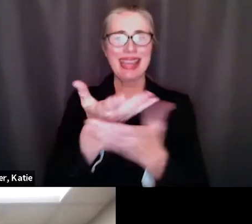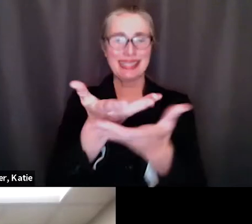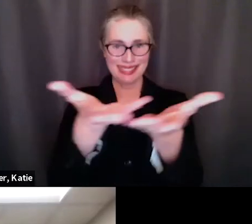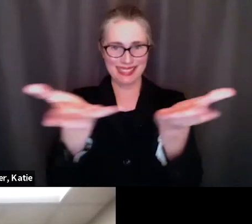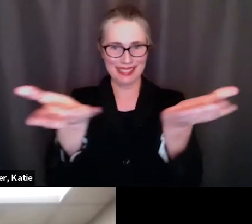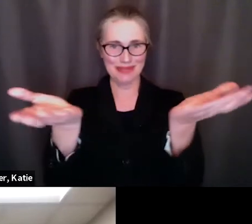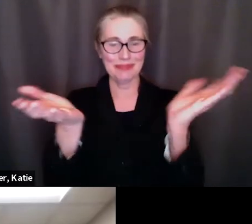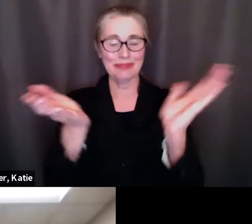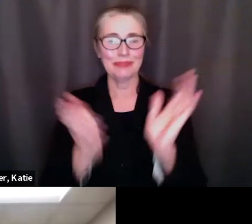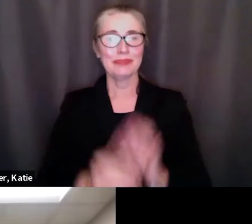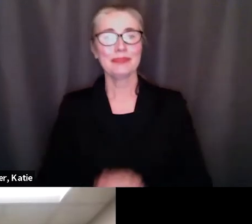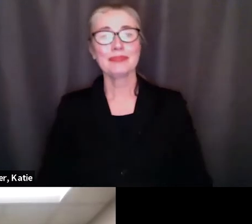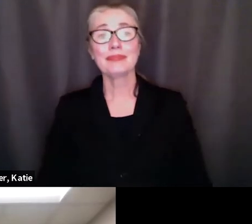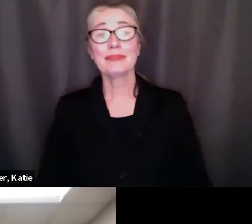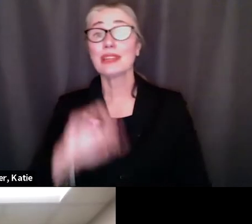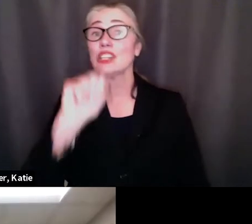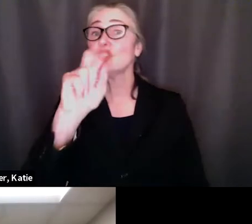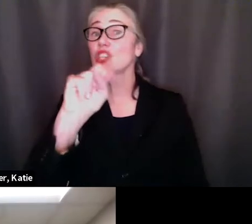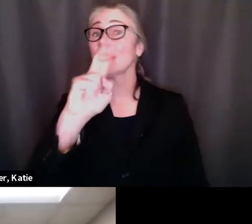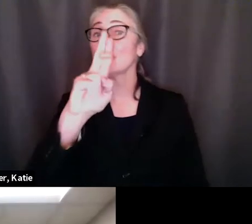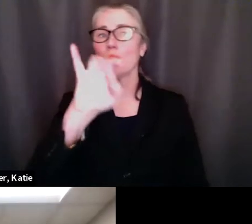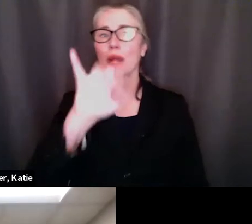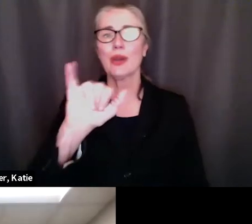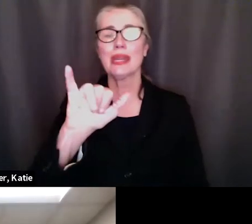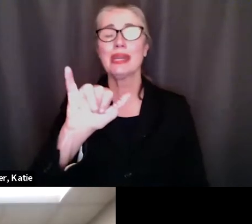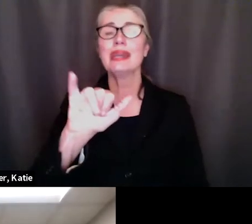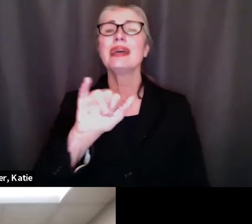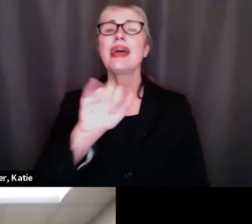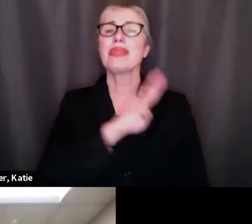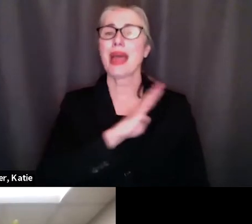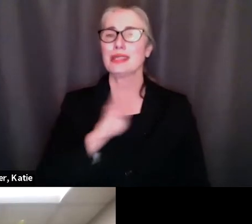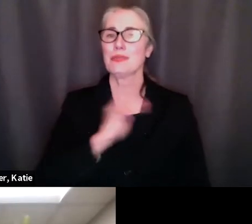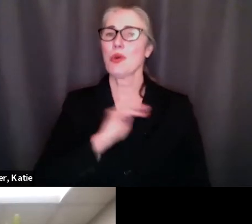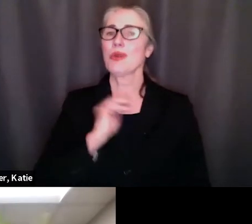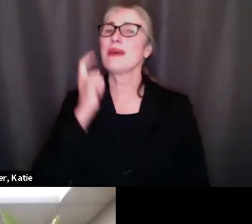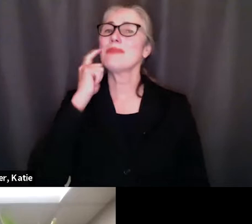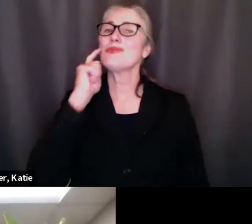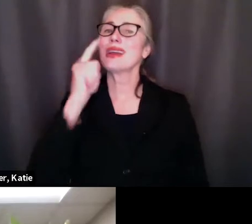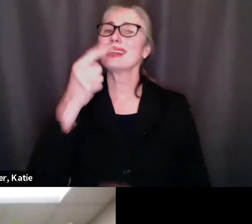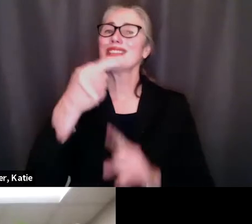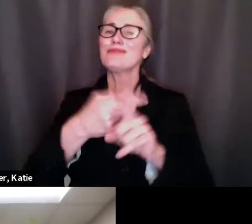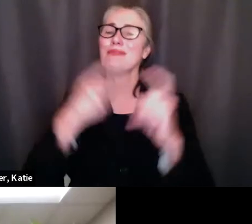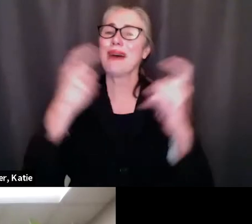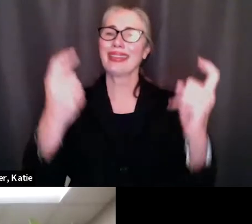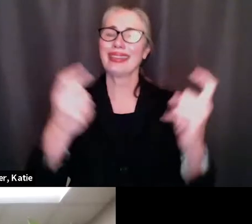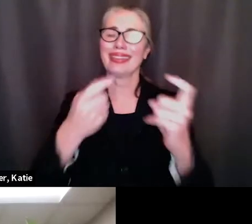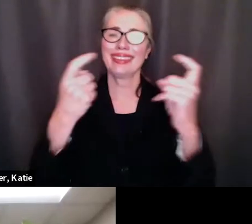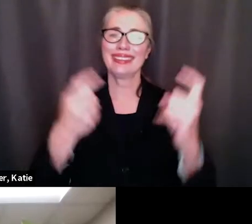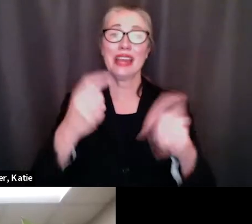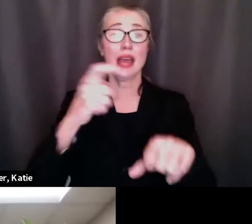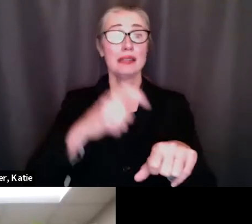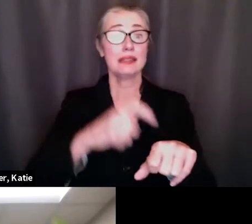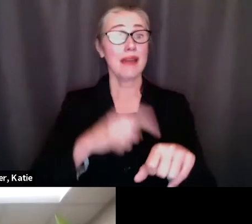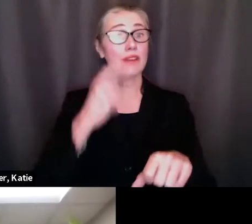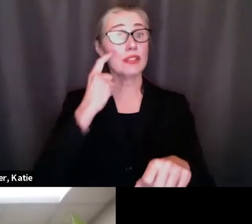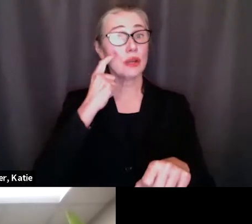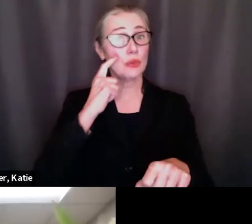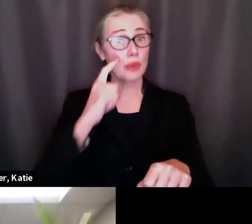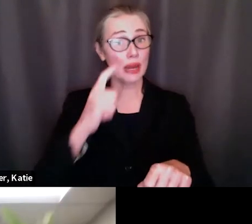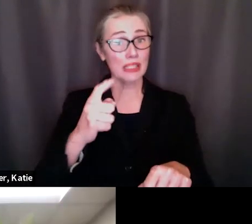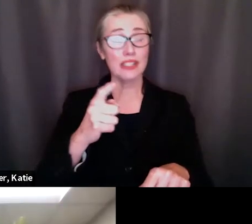you january is board member recognition month and it is a time for us to recognize the